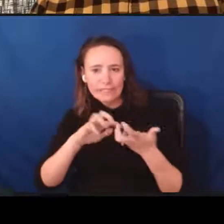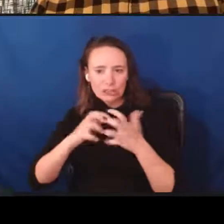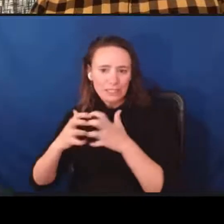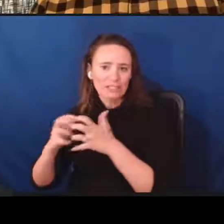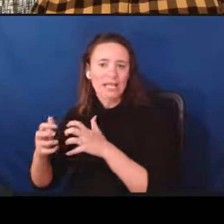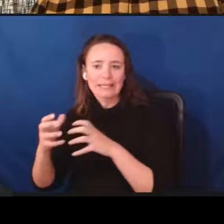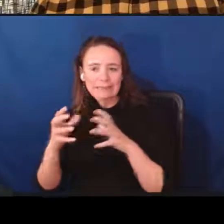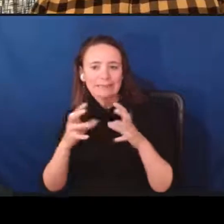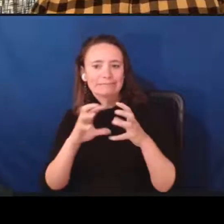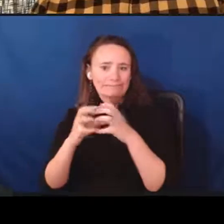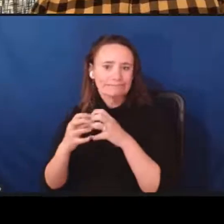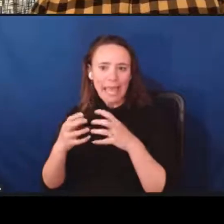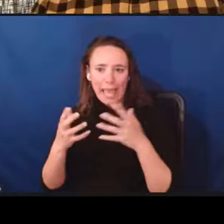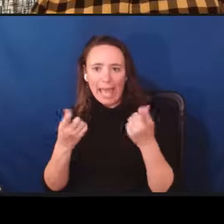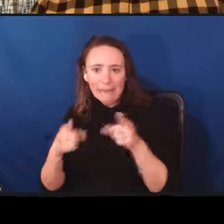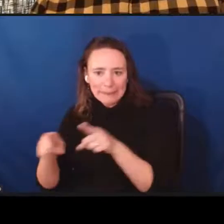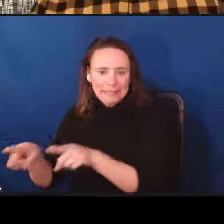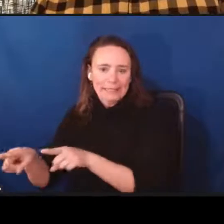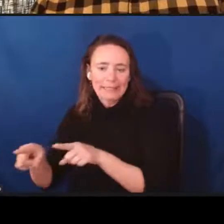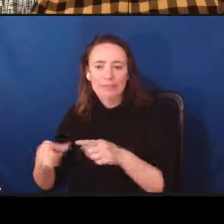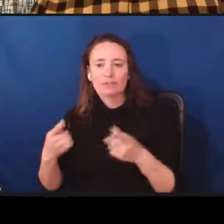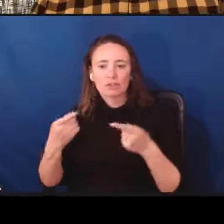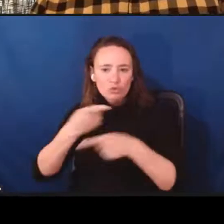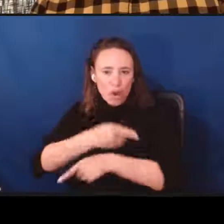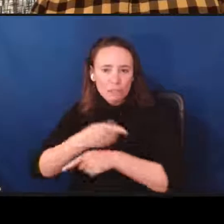see, and it's important.